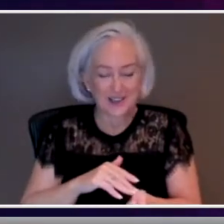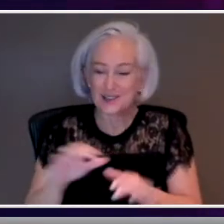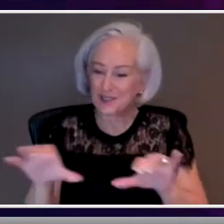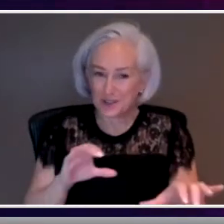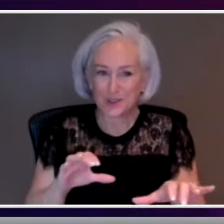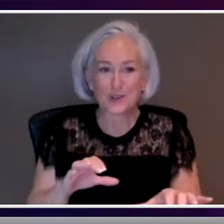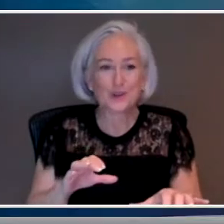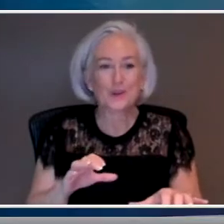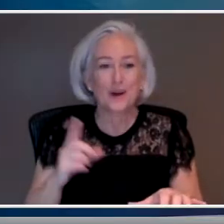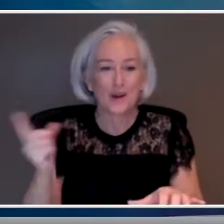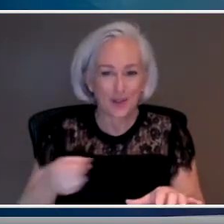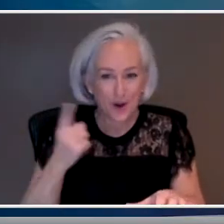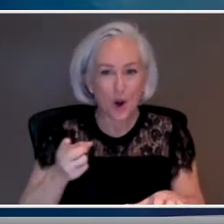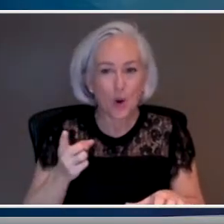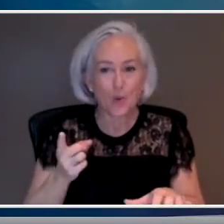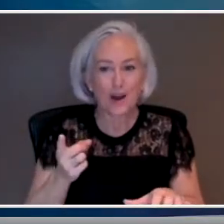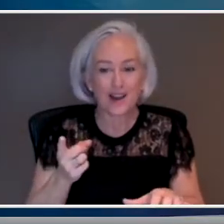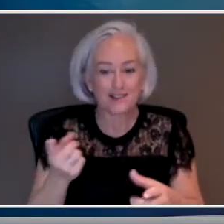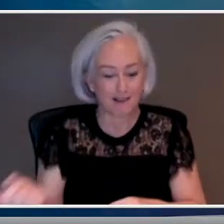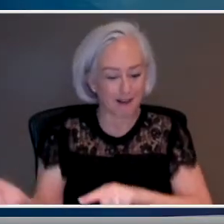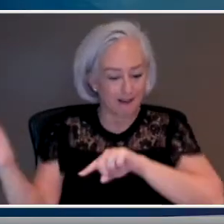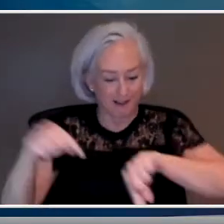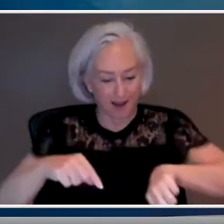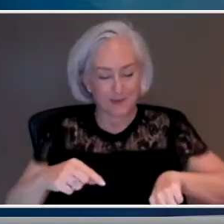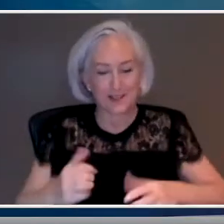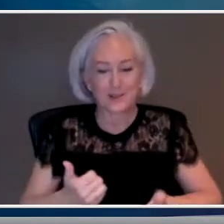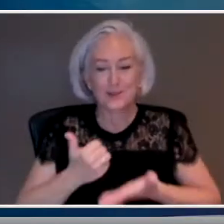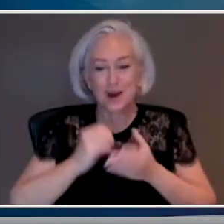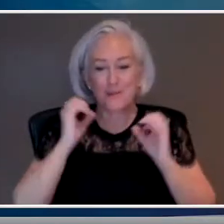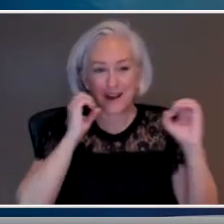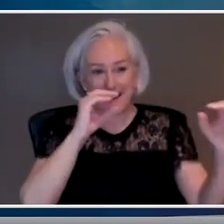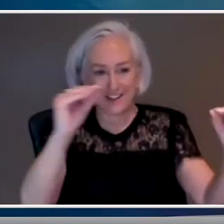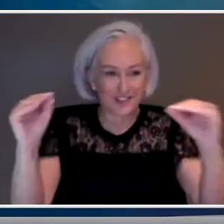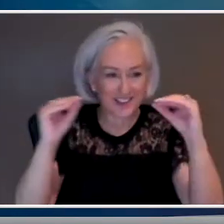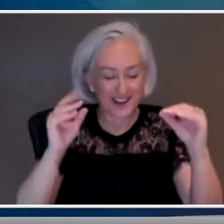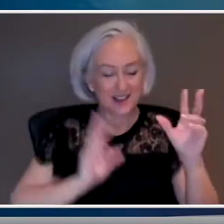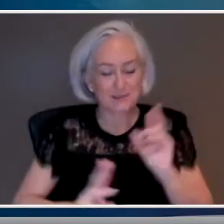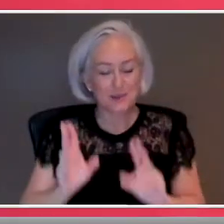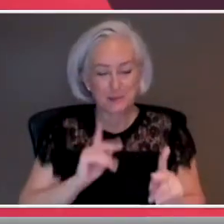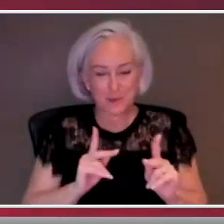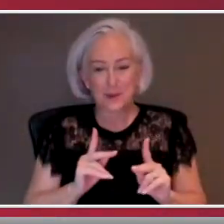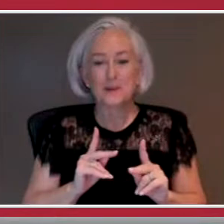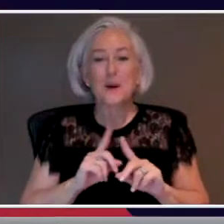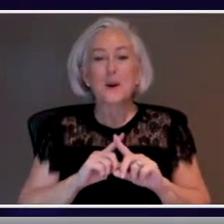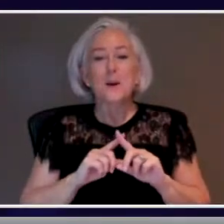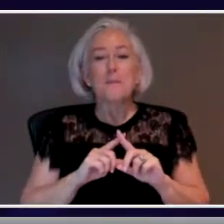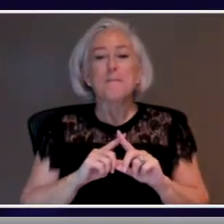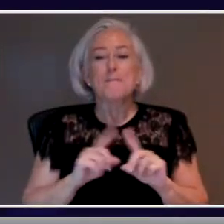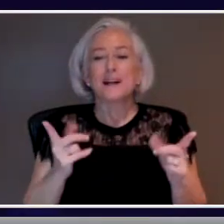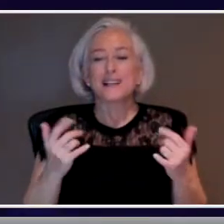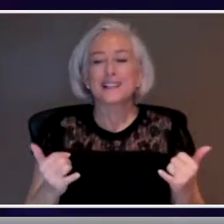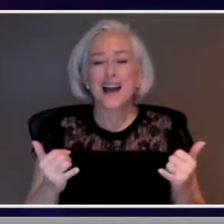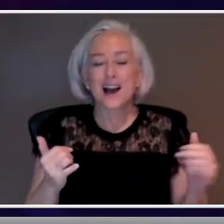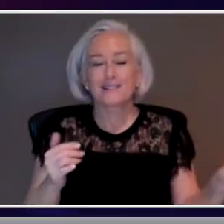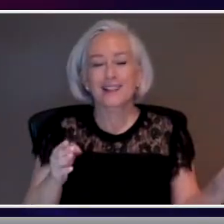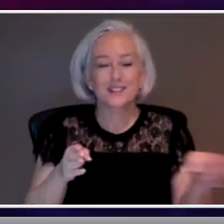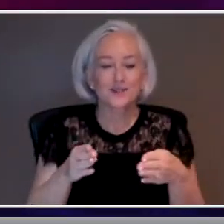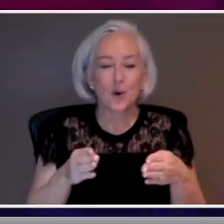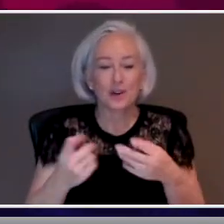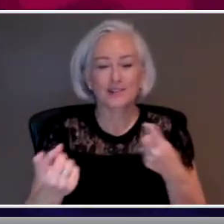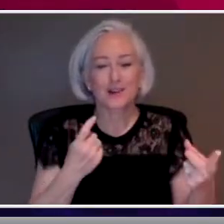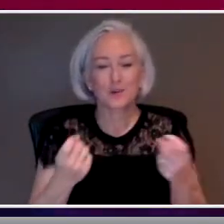and donating their time to come help us educate our viewers on this topic. So let's get right to some questions from our